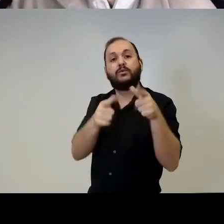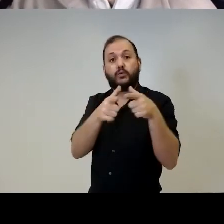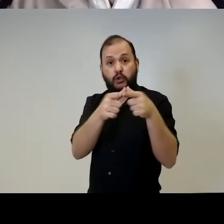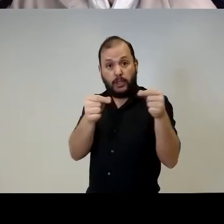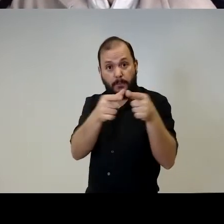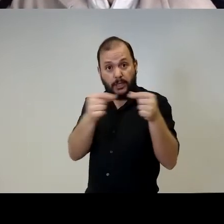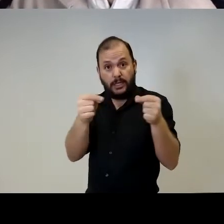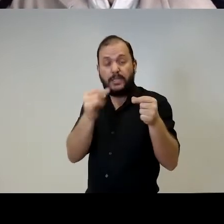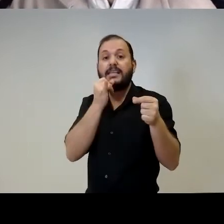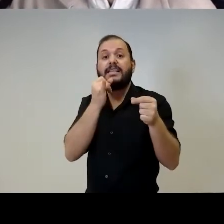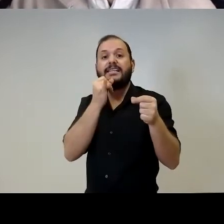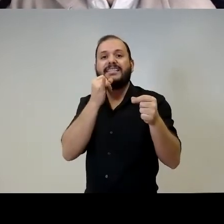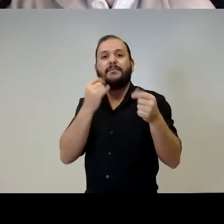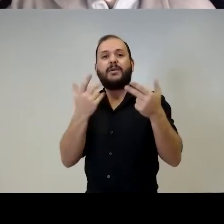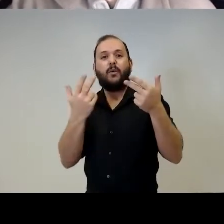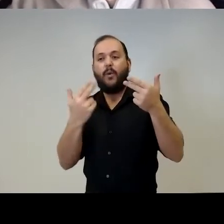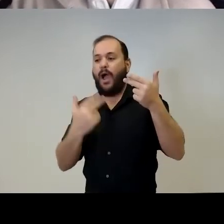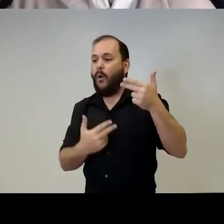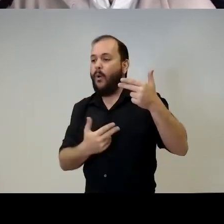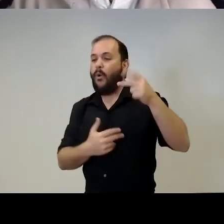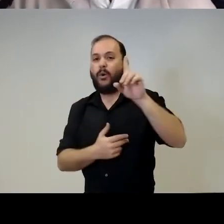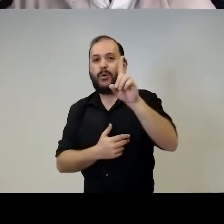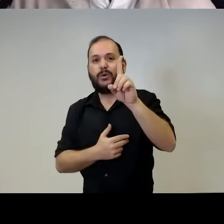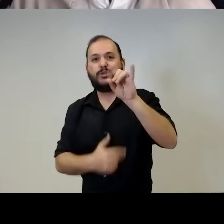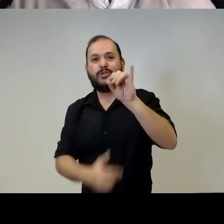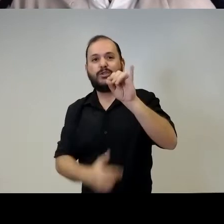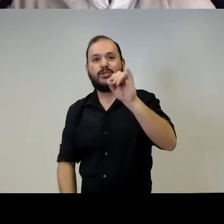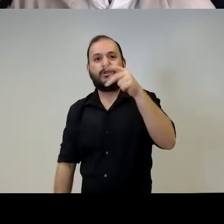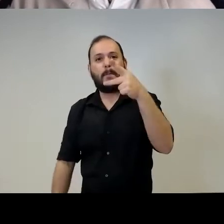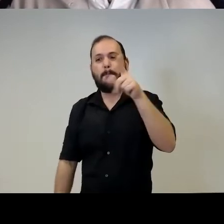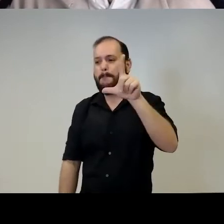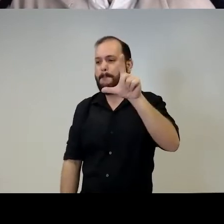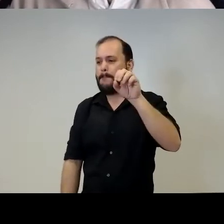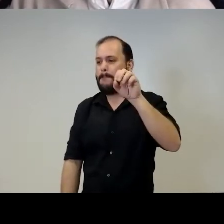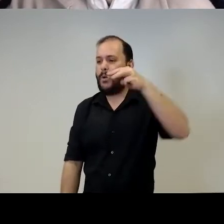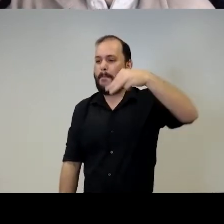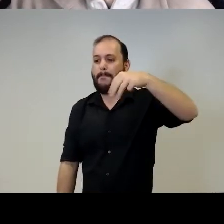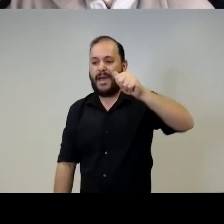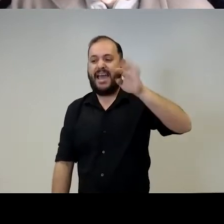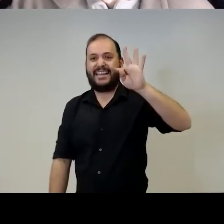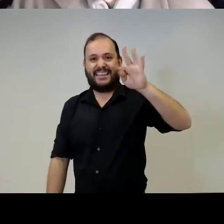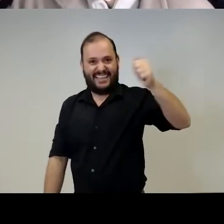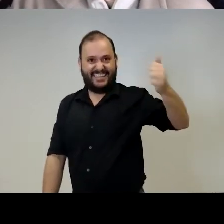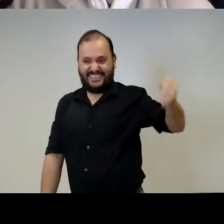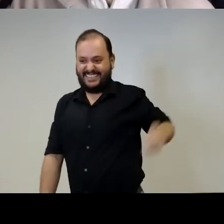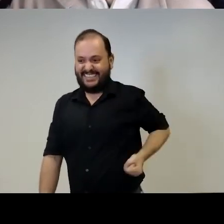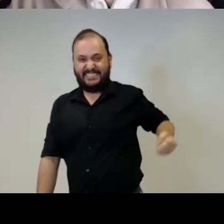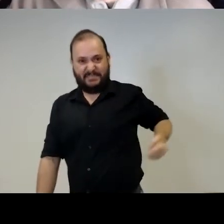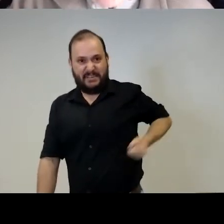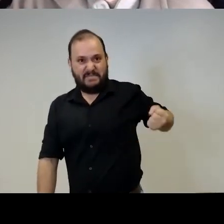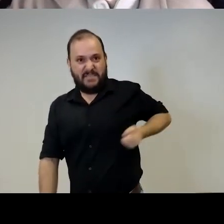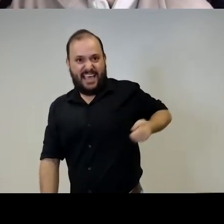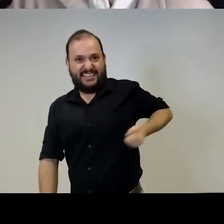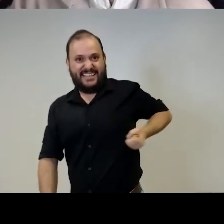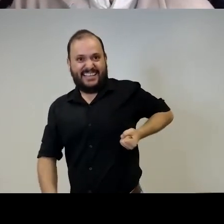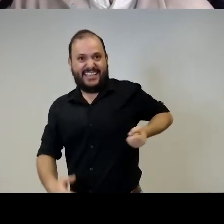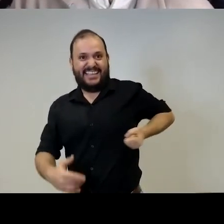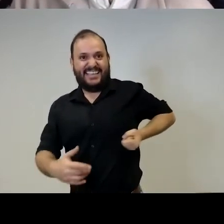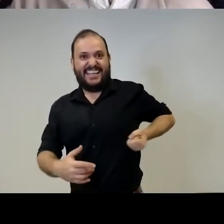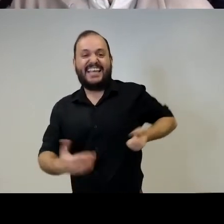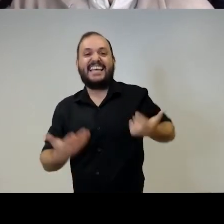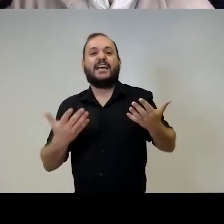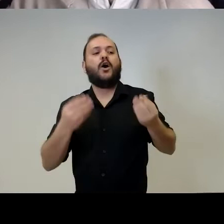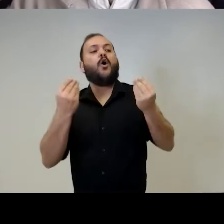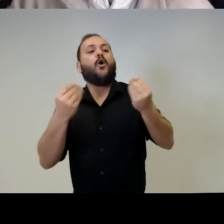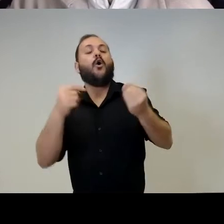interpreters who definitely had to intervene and were expected to intervene,